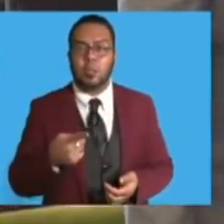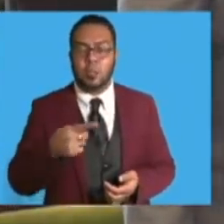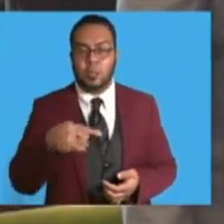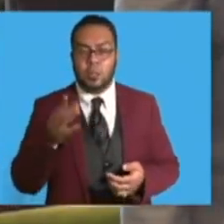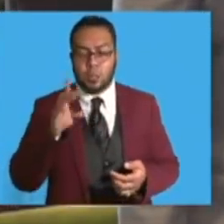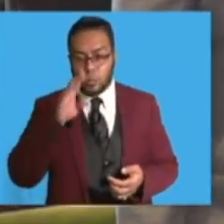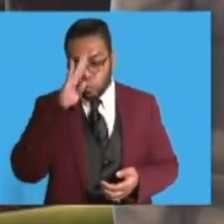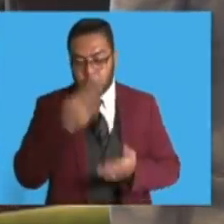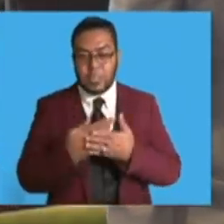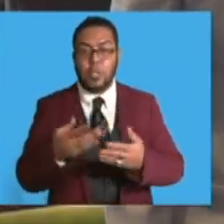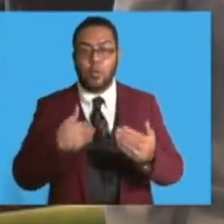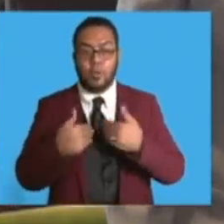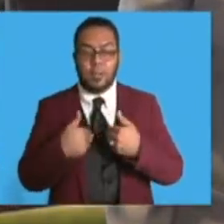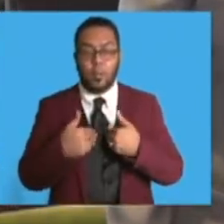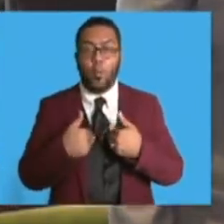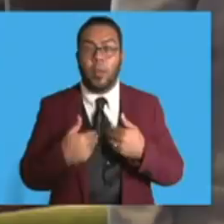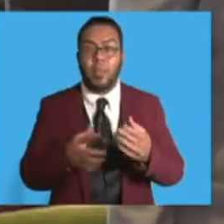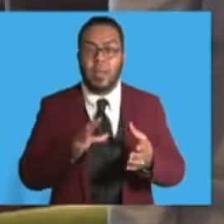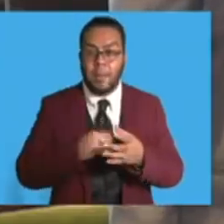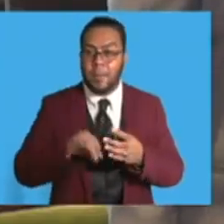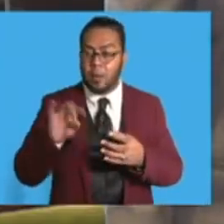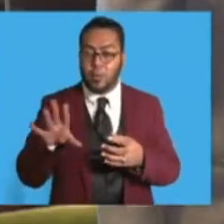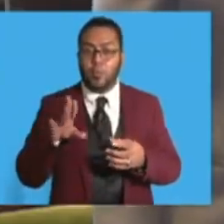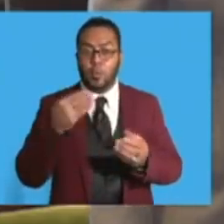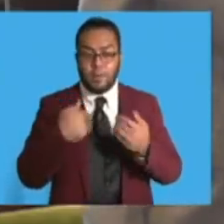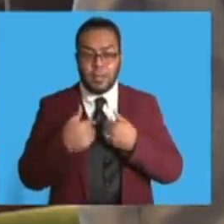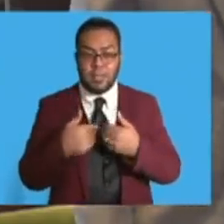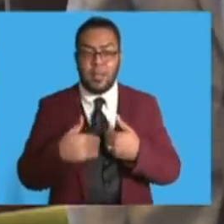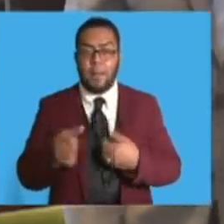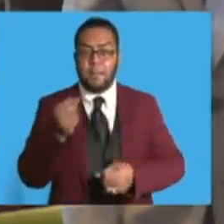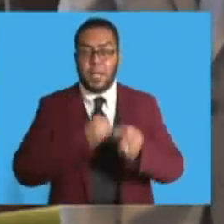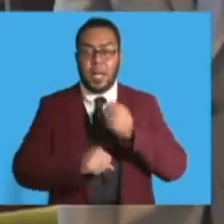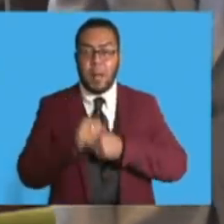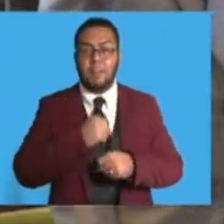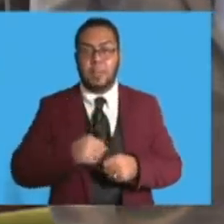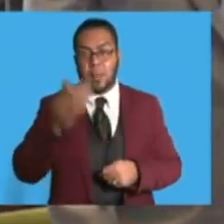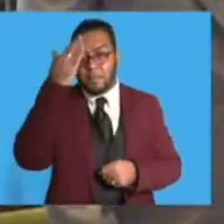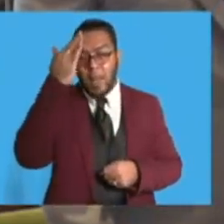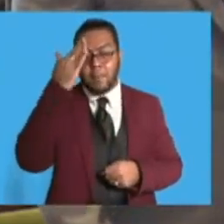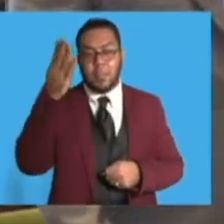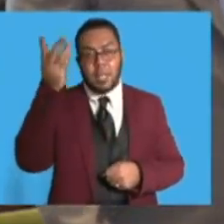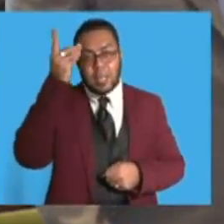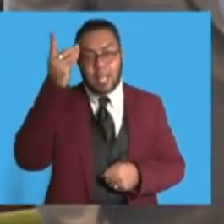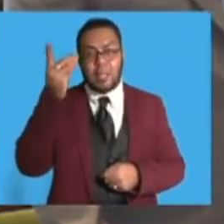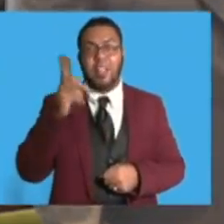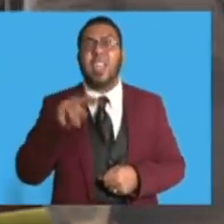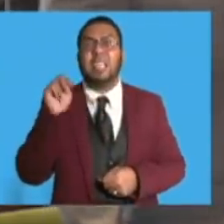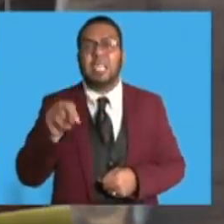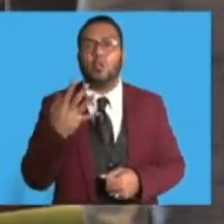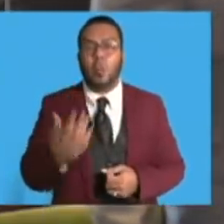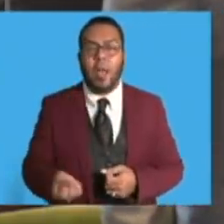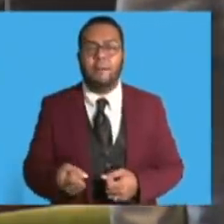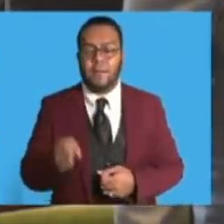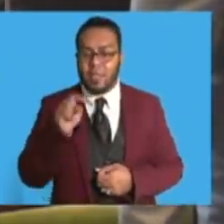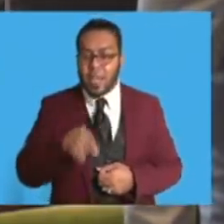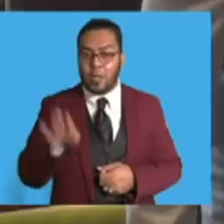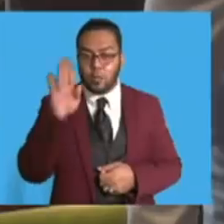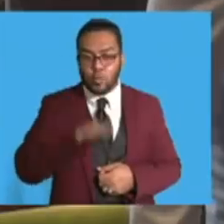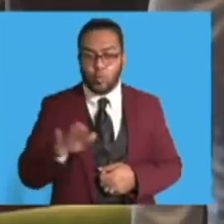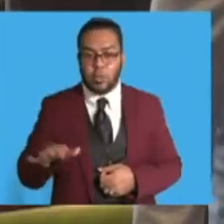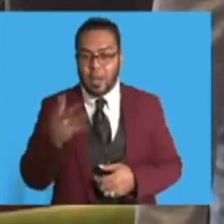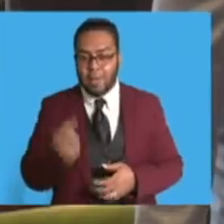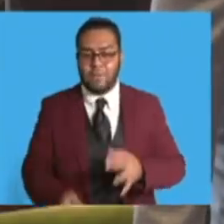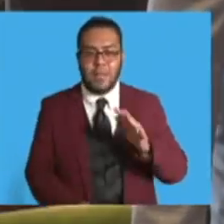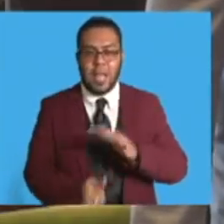We have to ensure that as soon as they get out of university, becomes mums and fathers, They need to have their children also have